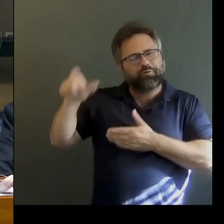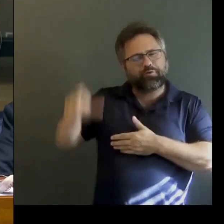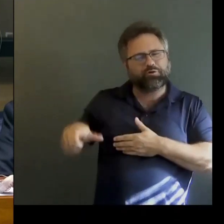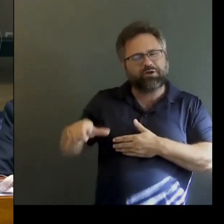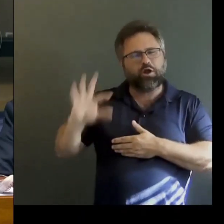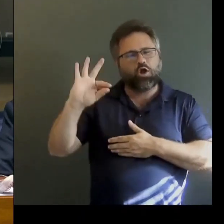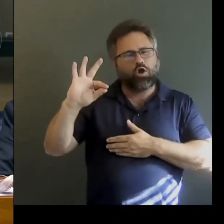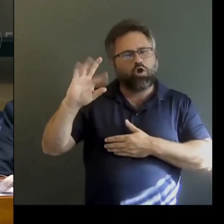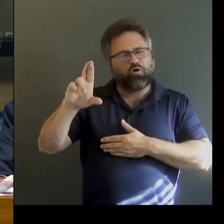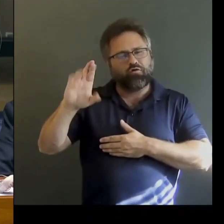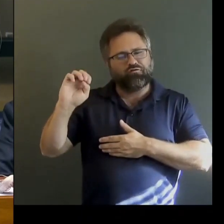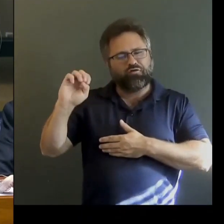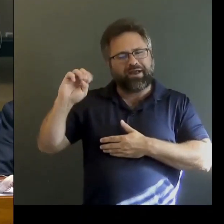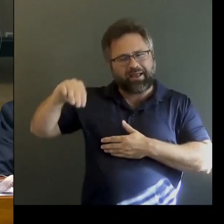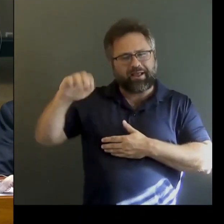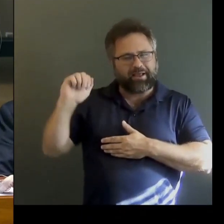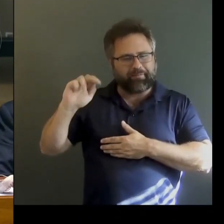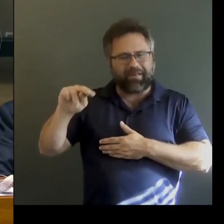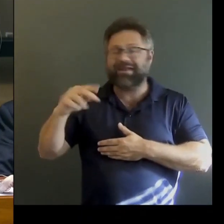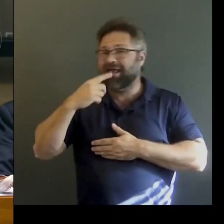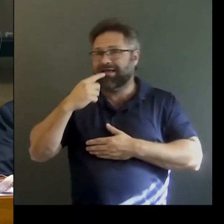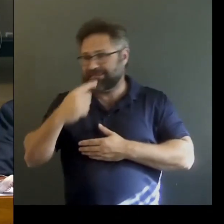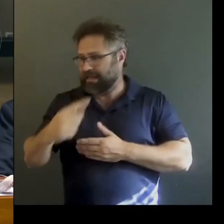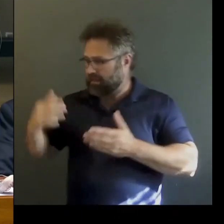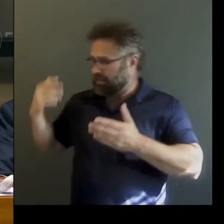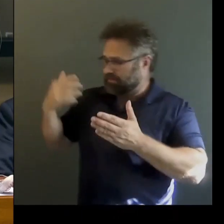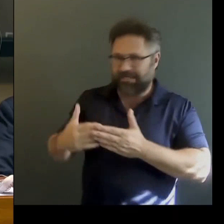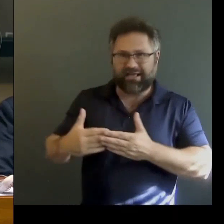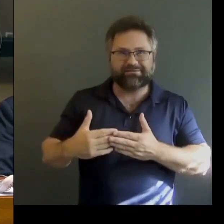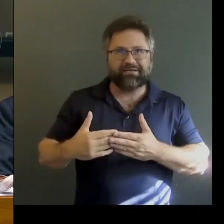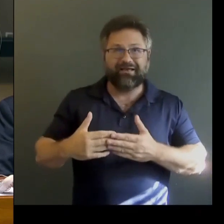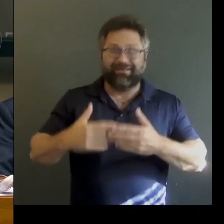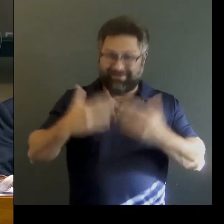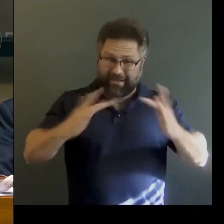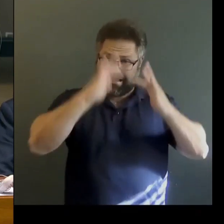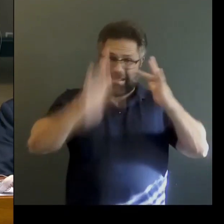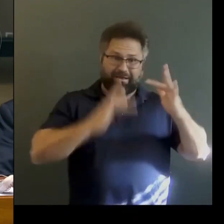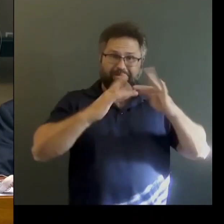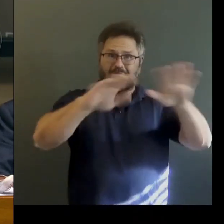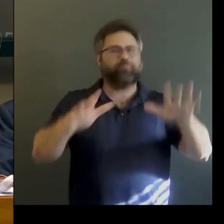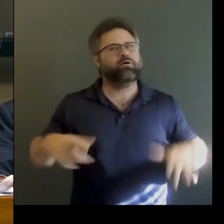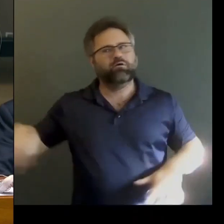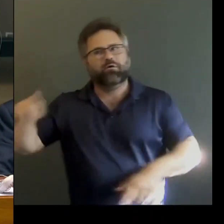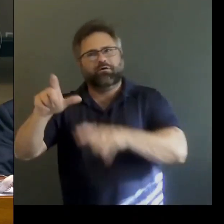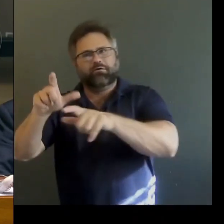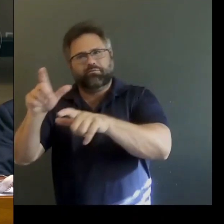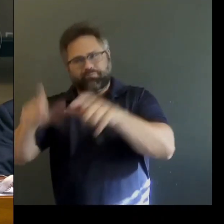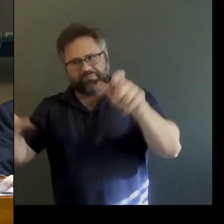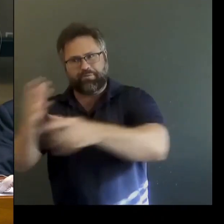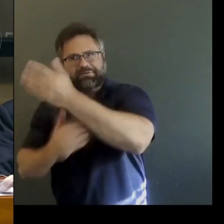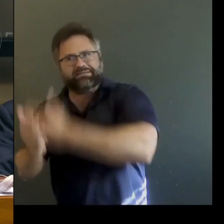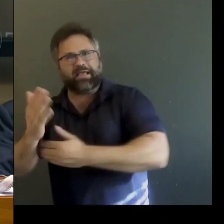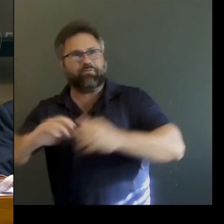catch-up during the third industrial revolution, the internet, we cannot afford to do so in the fourth industrial